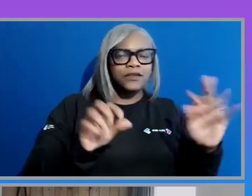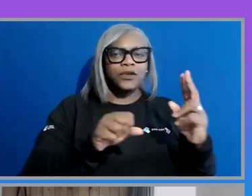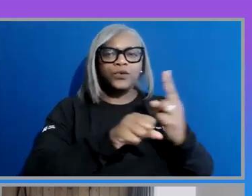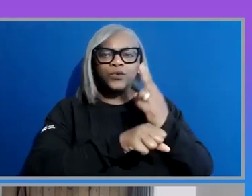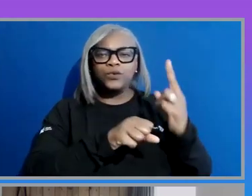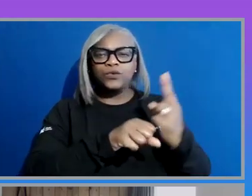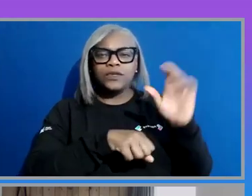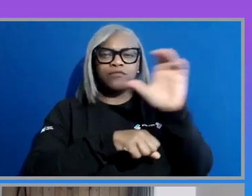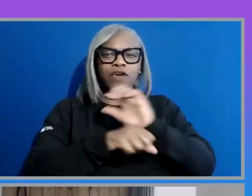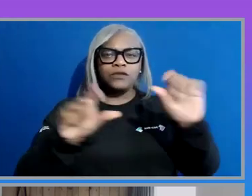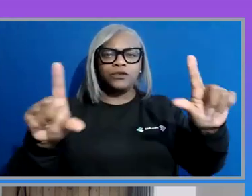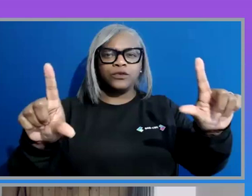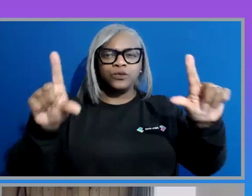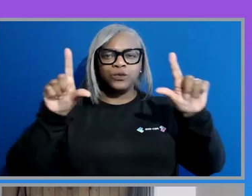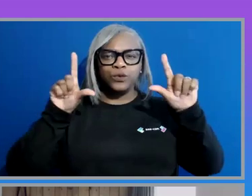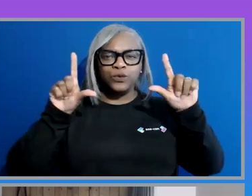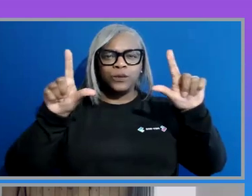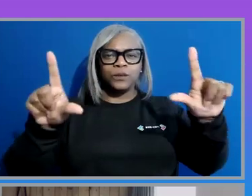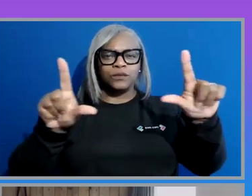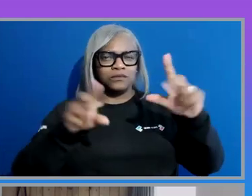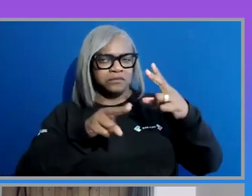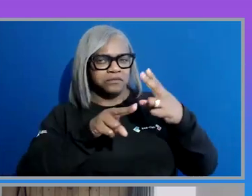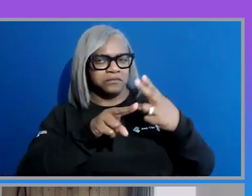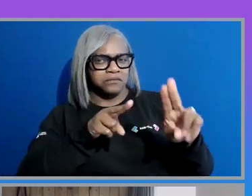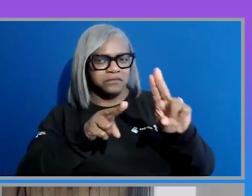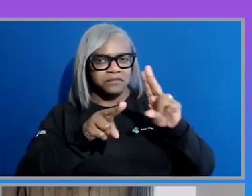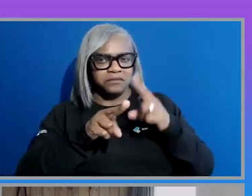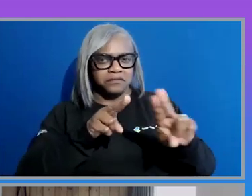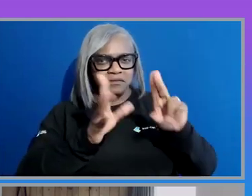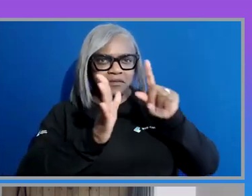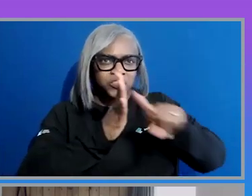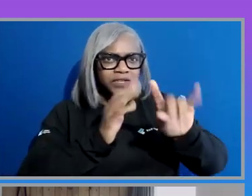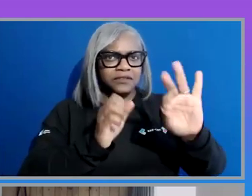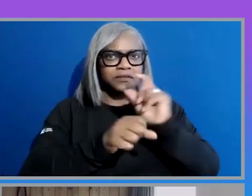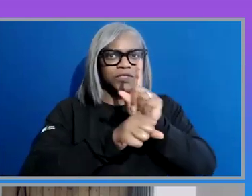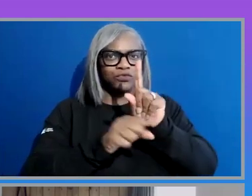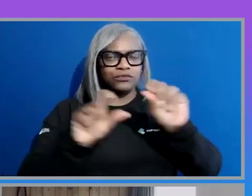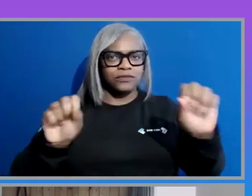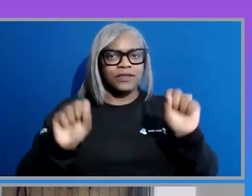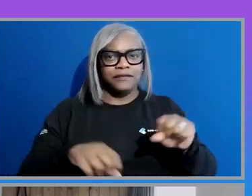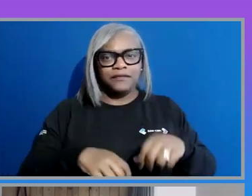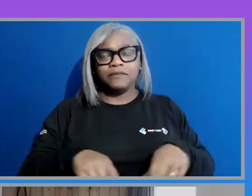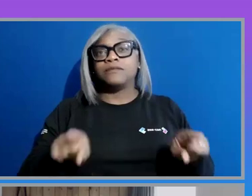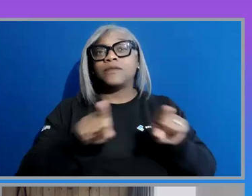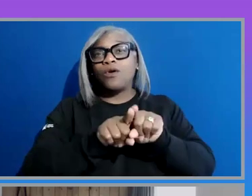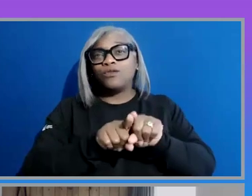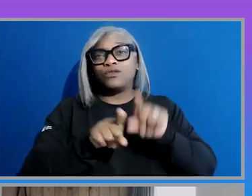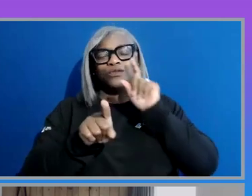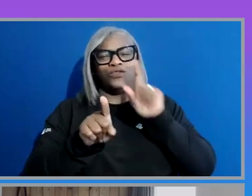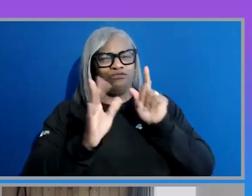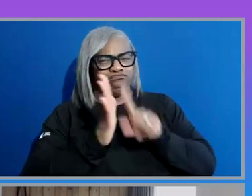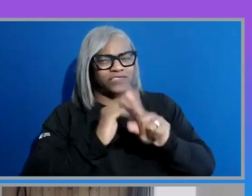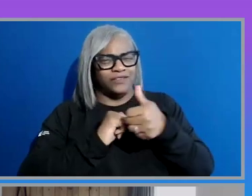it's an acceptable quick check in most cases. I still encourage you to do thorough